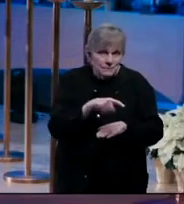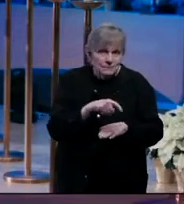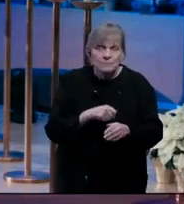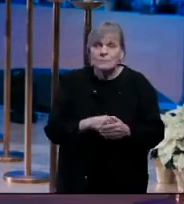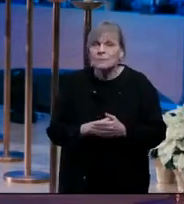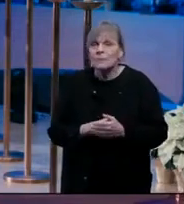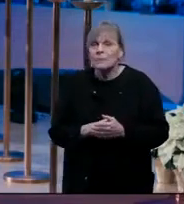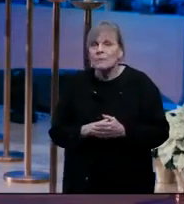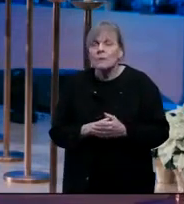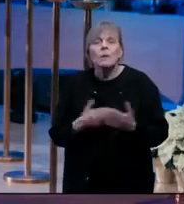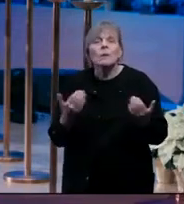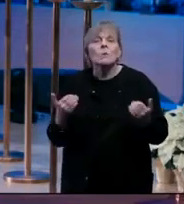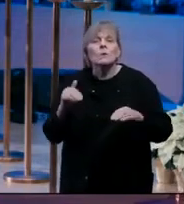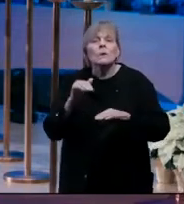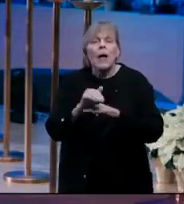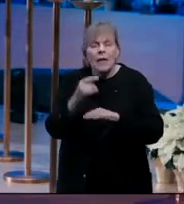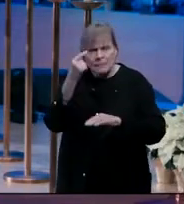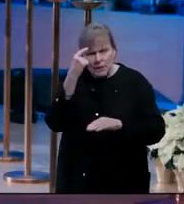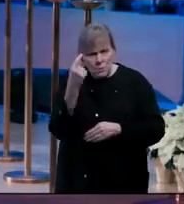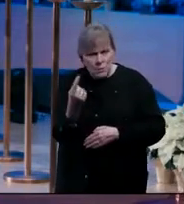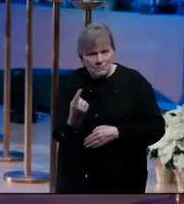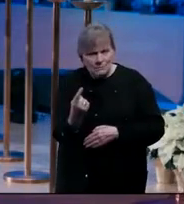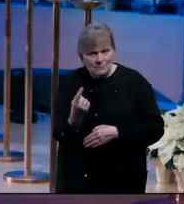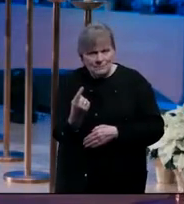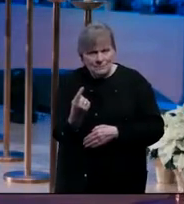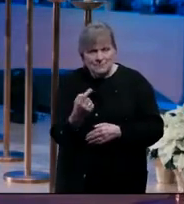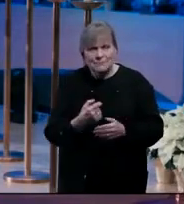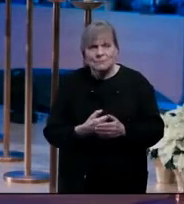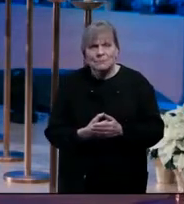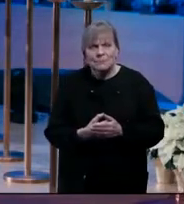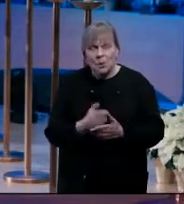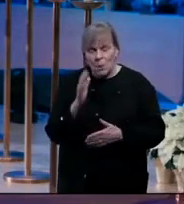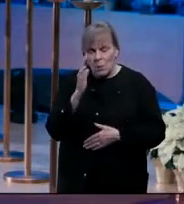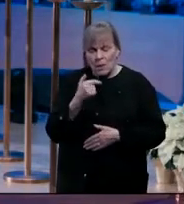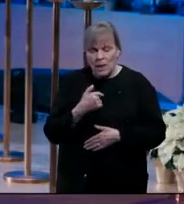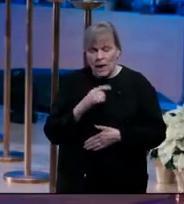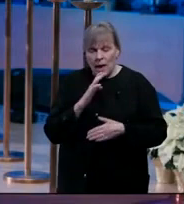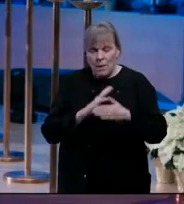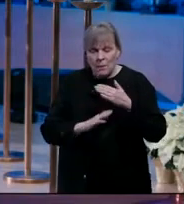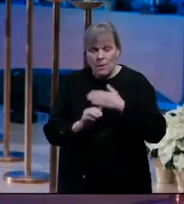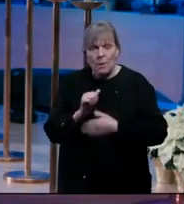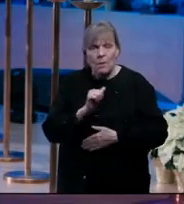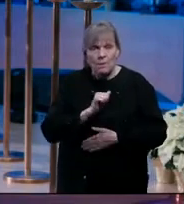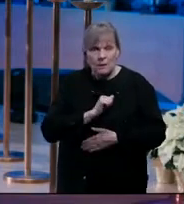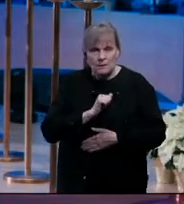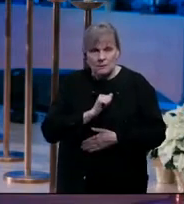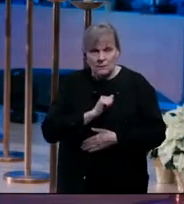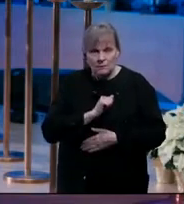And so the only thing we got to think about tonight is, will I humble myself